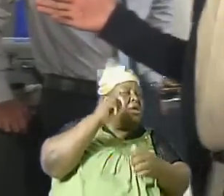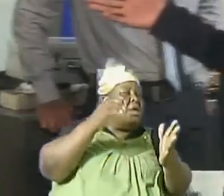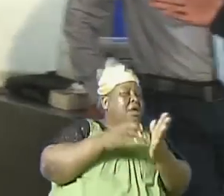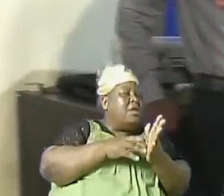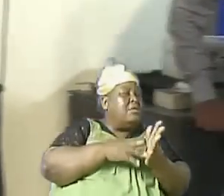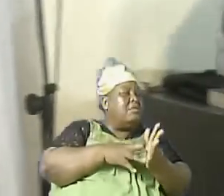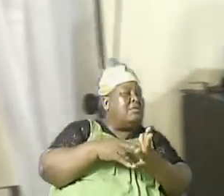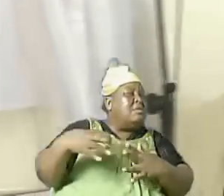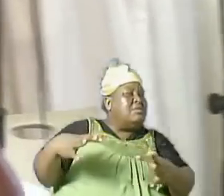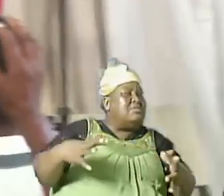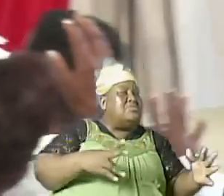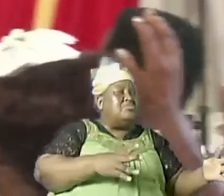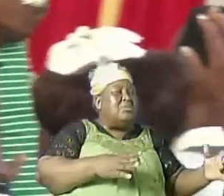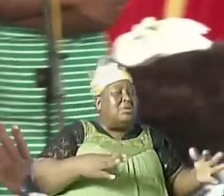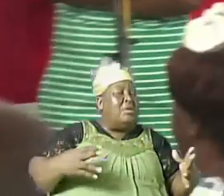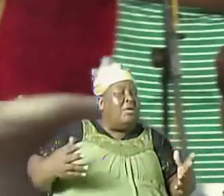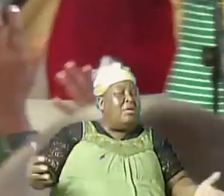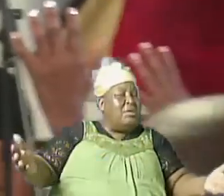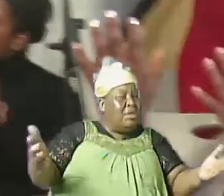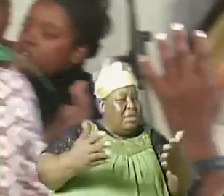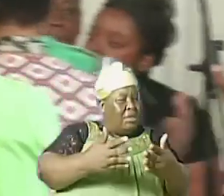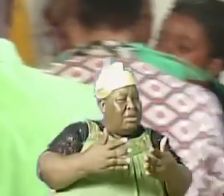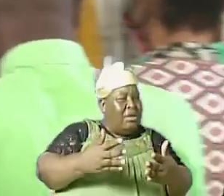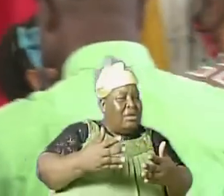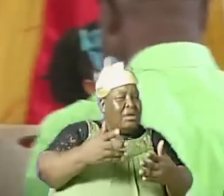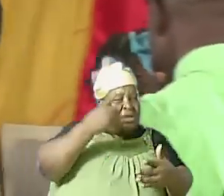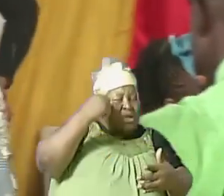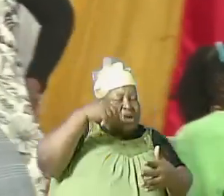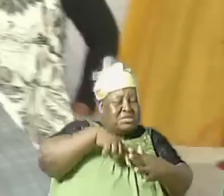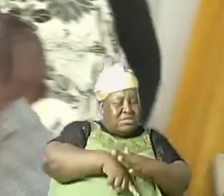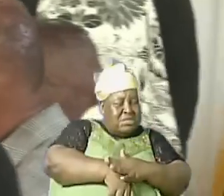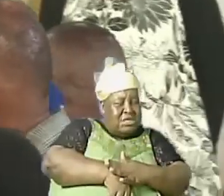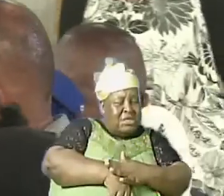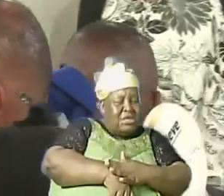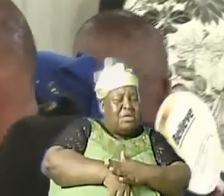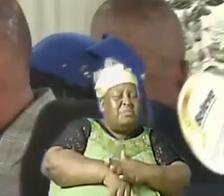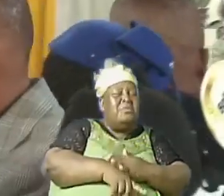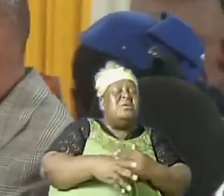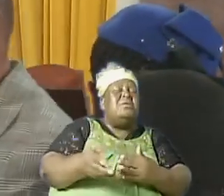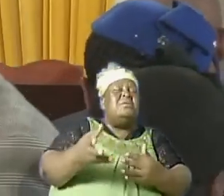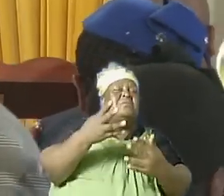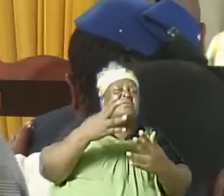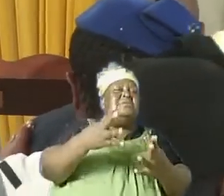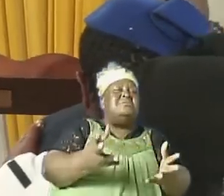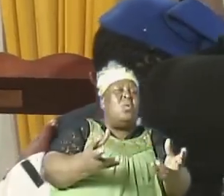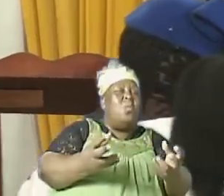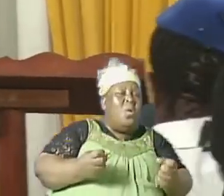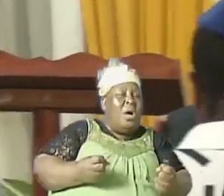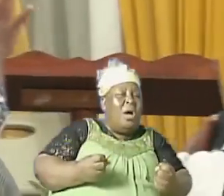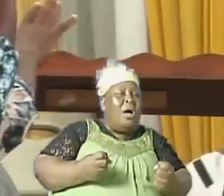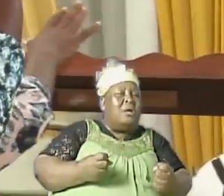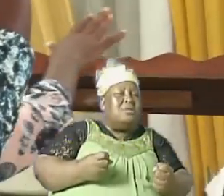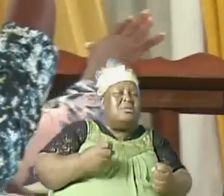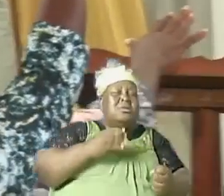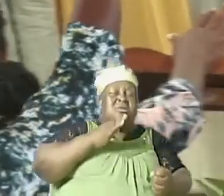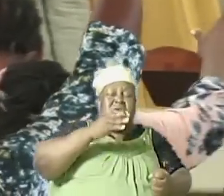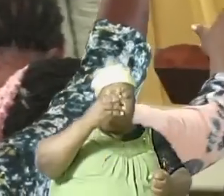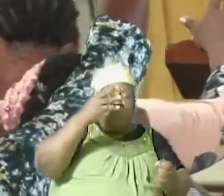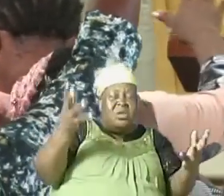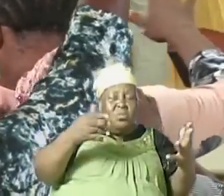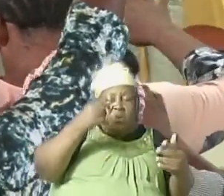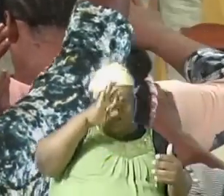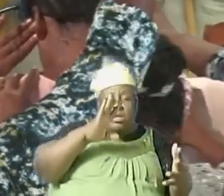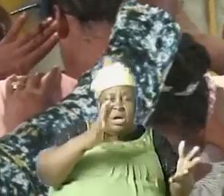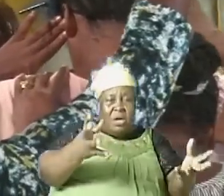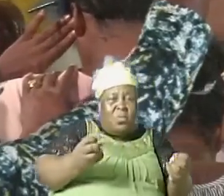struggling. You're here because deep within you, there's a desire to be what God wants you to be.